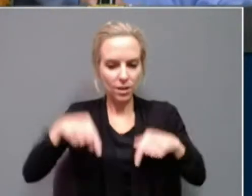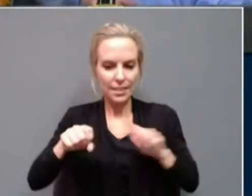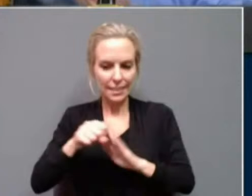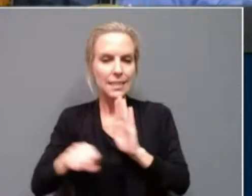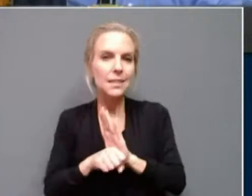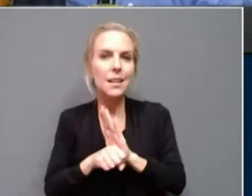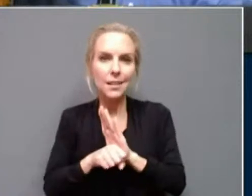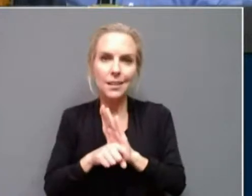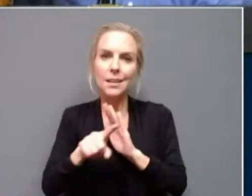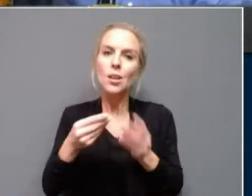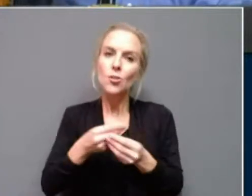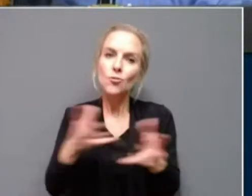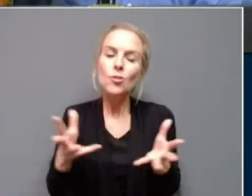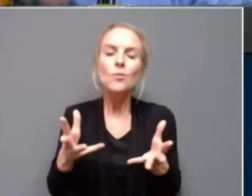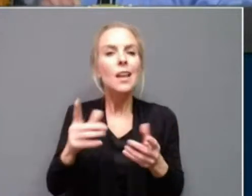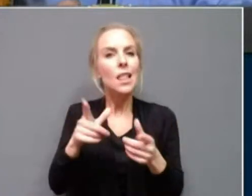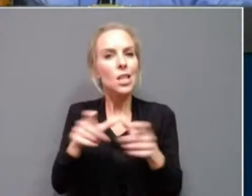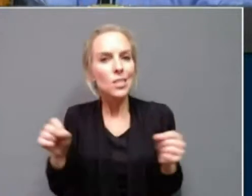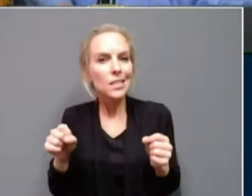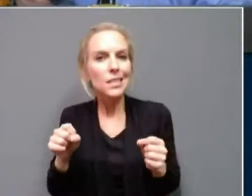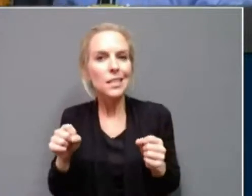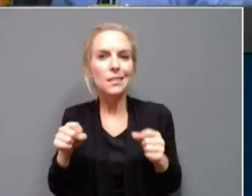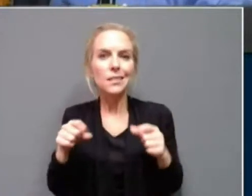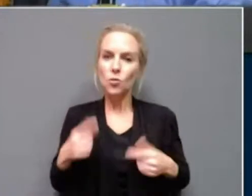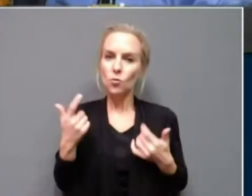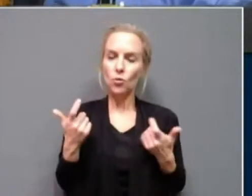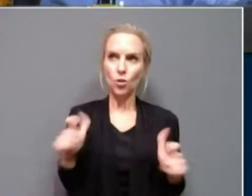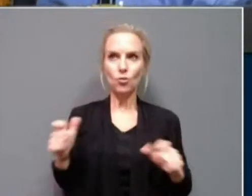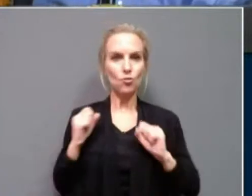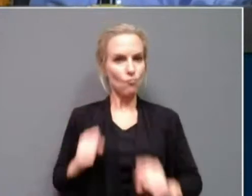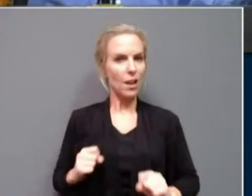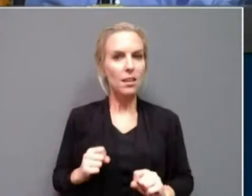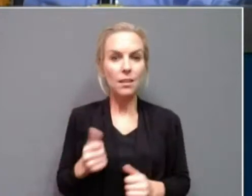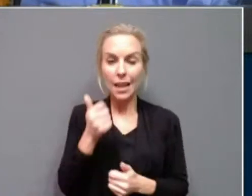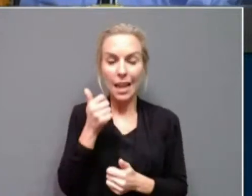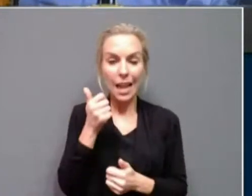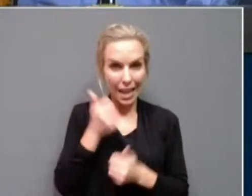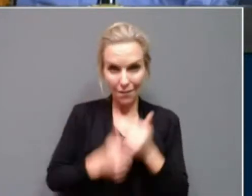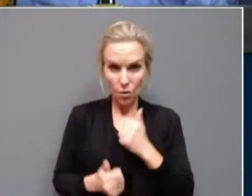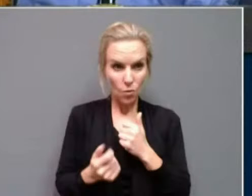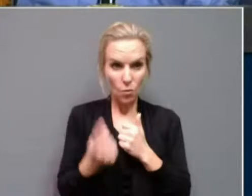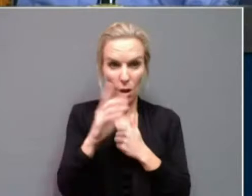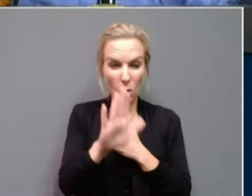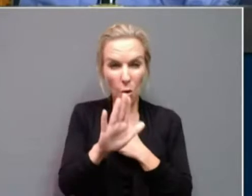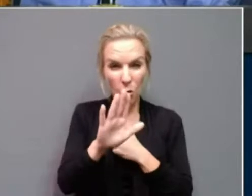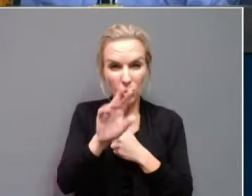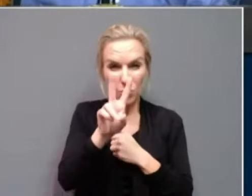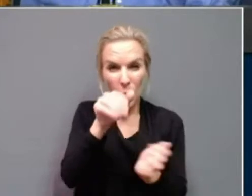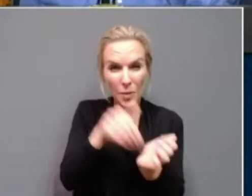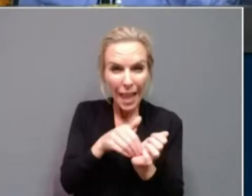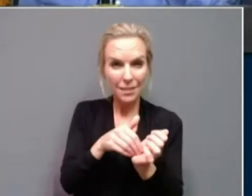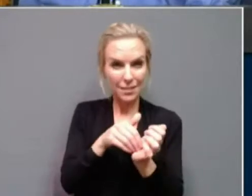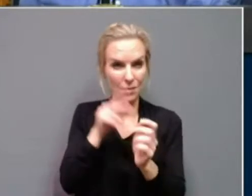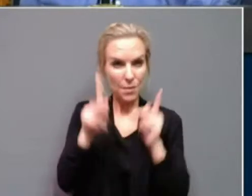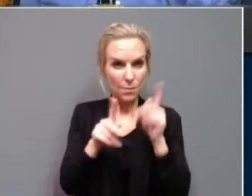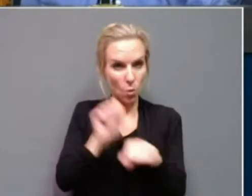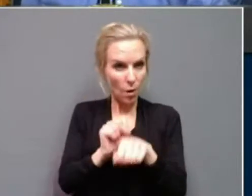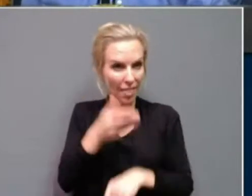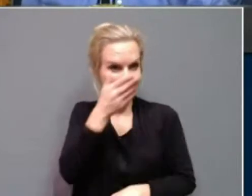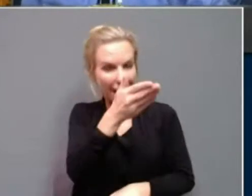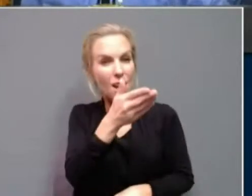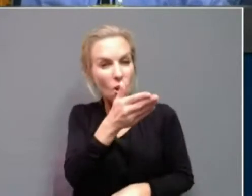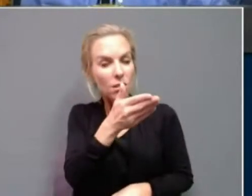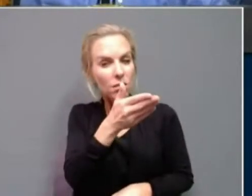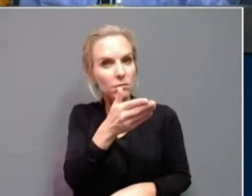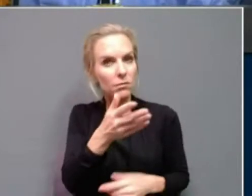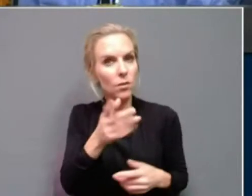and logistics sector is one of our greatest strengths. And every single one of those 2,000 individuals going to be working in this facility is going to be